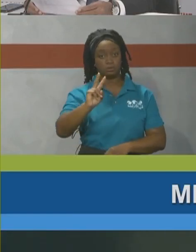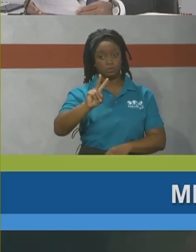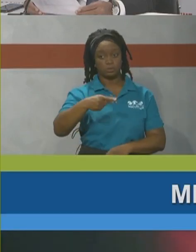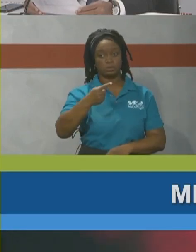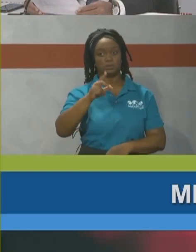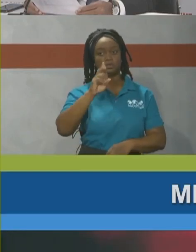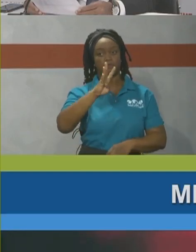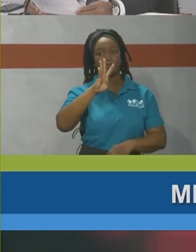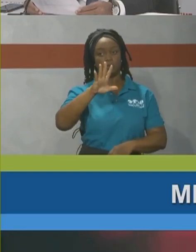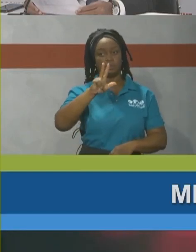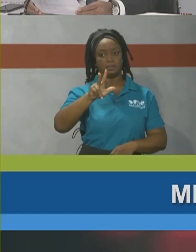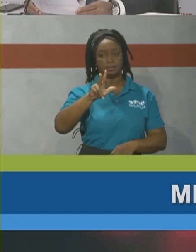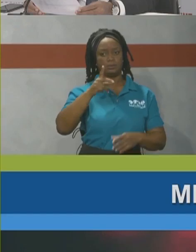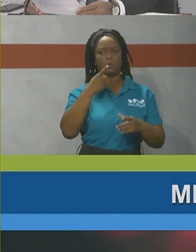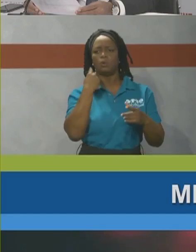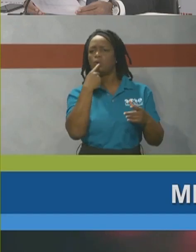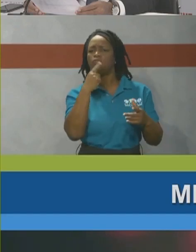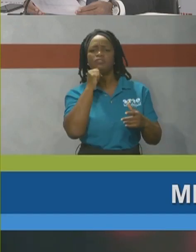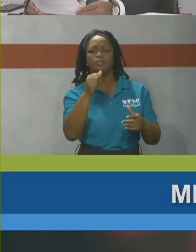2,543 versus not fully vaccinated